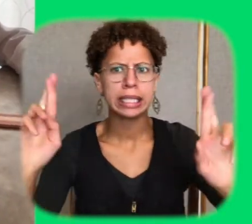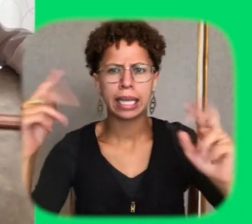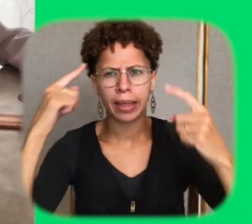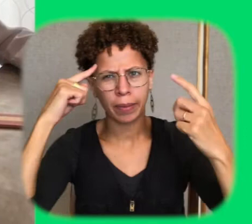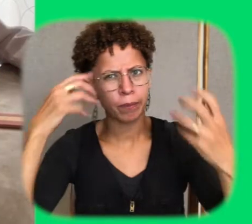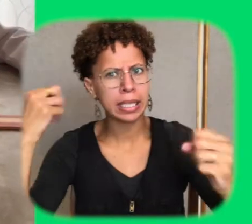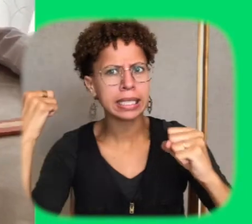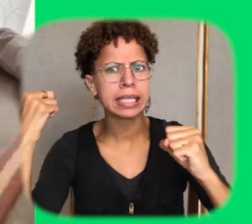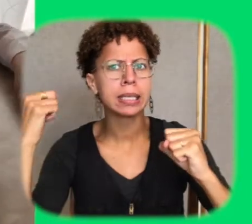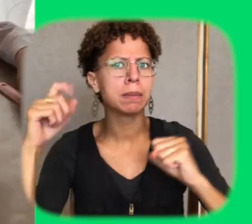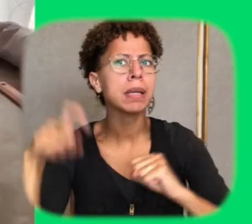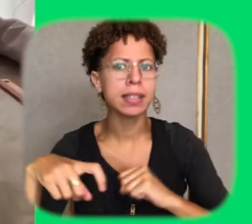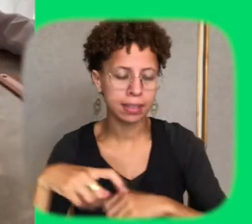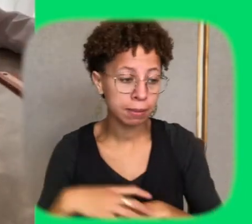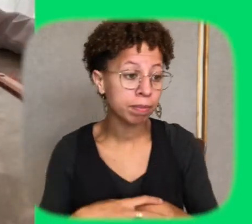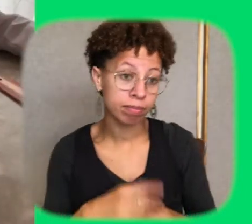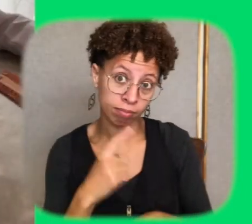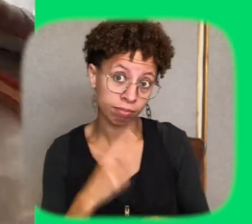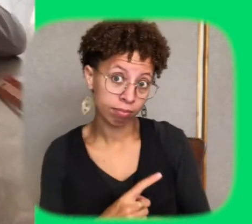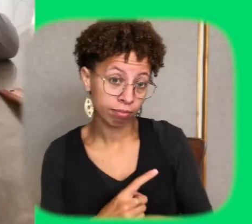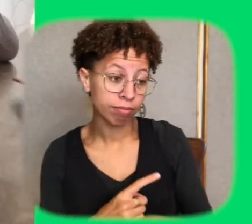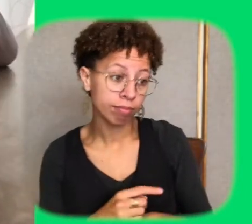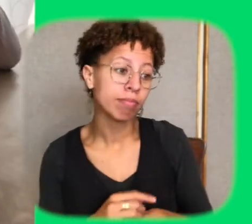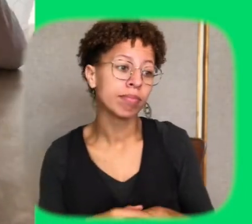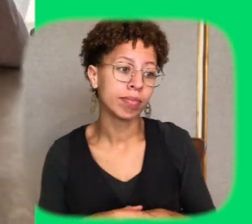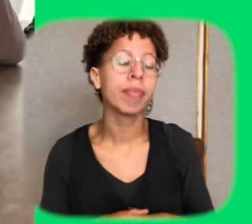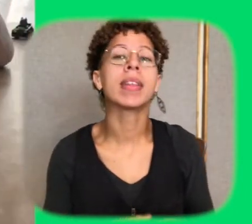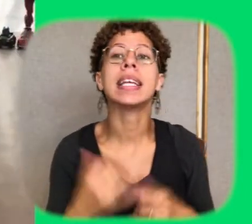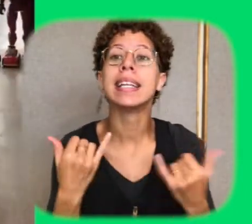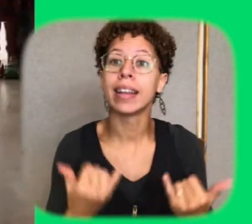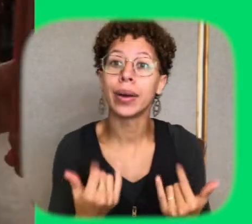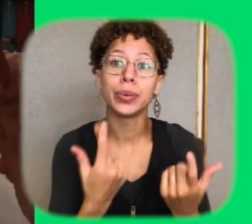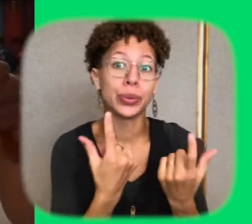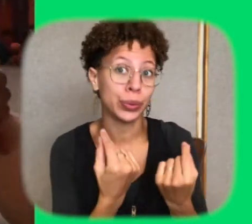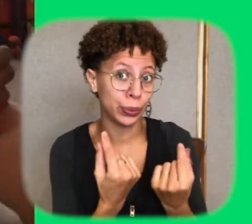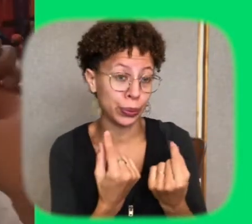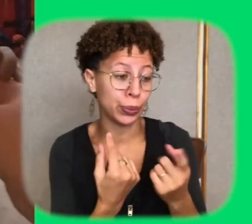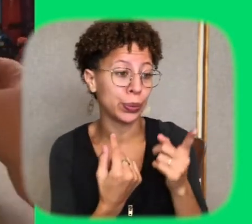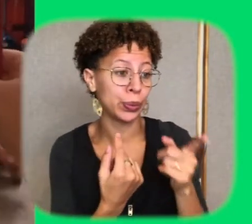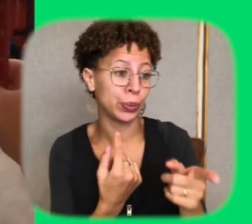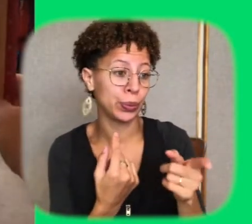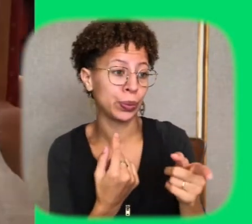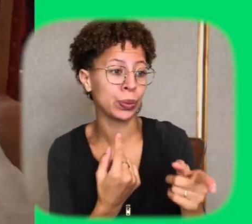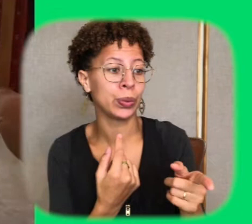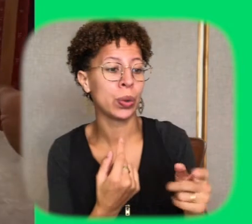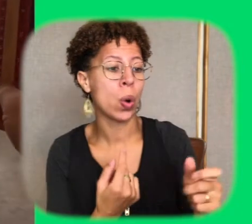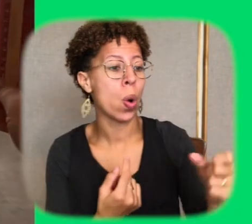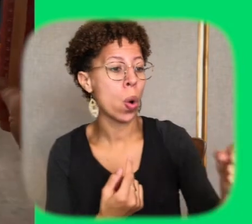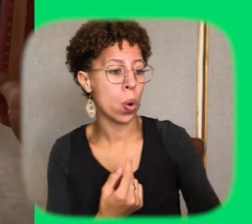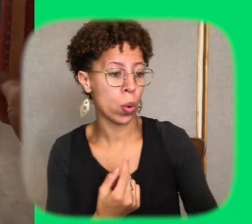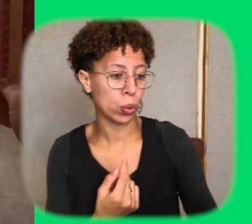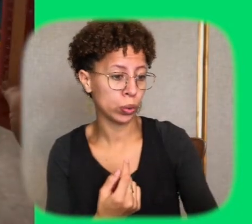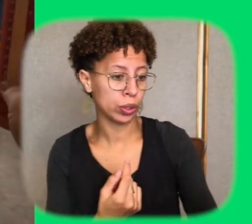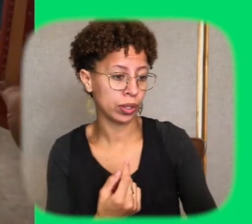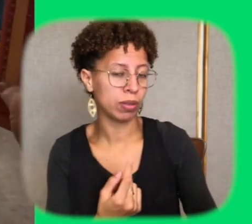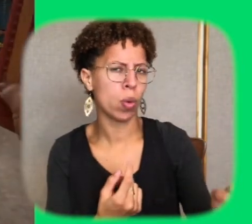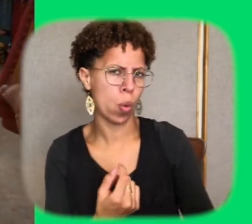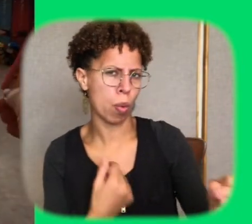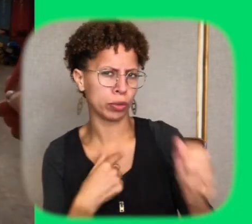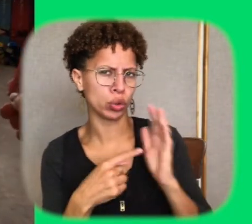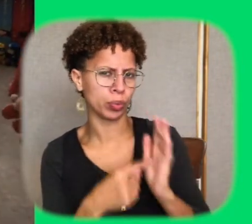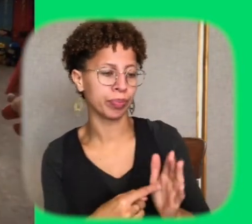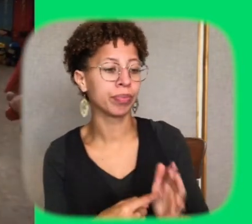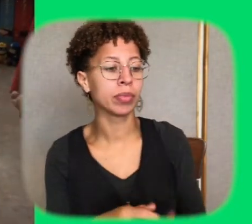Right? Okay. So what you're going to do is you're going to hold the ruler like, hang on, let me show you. You're going to hold the ruler like this, right at